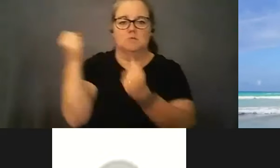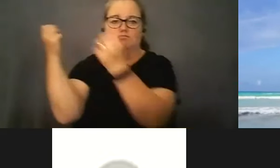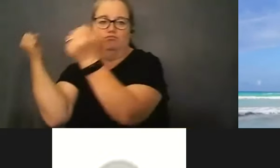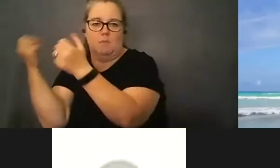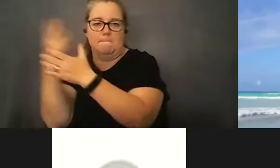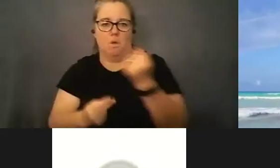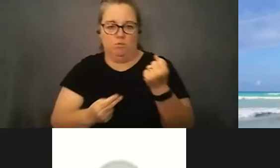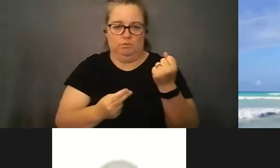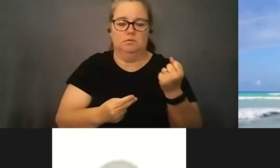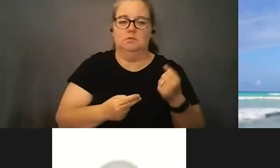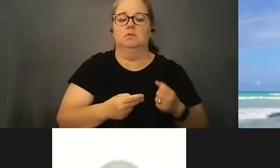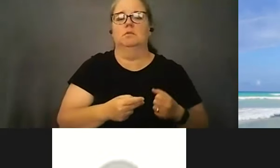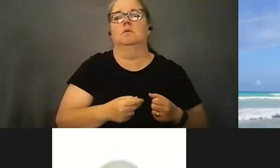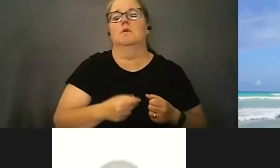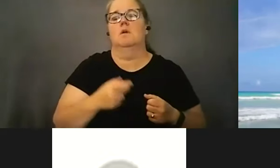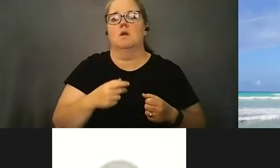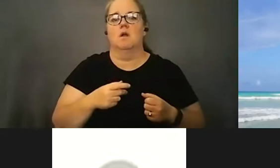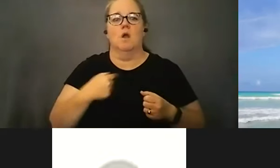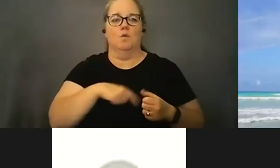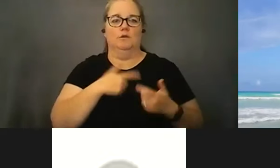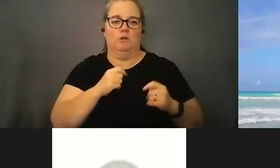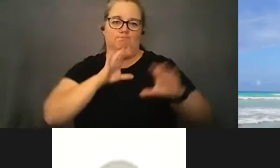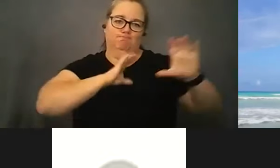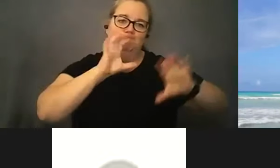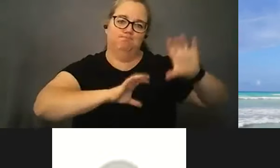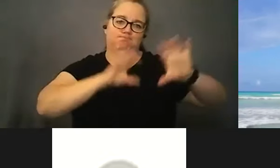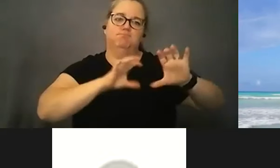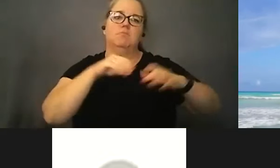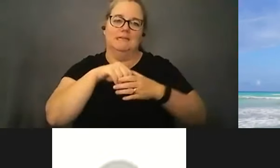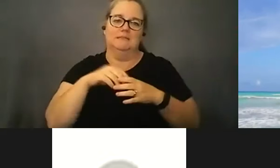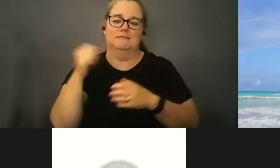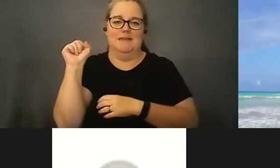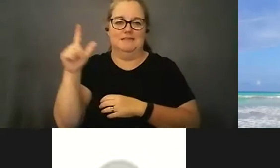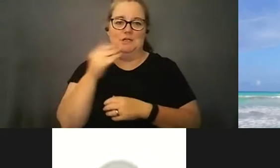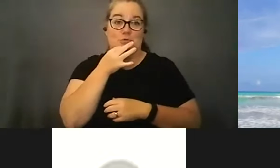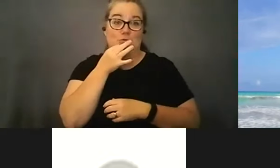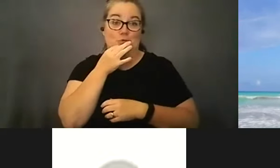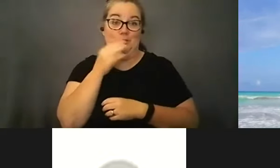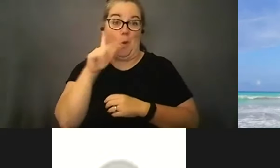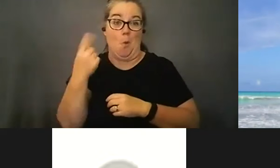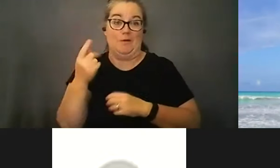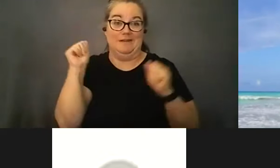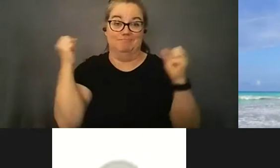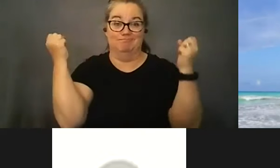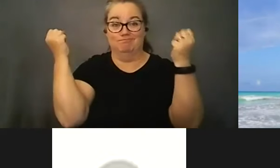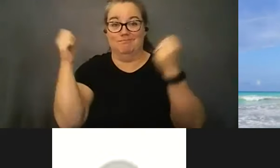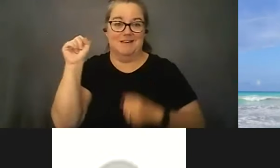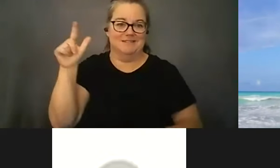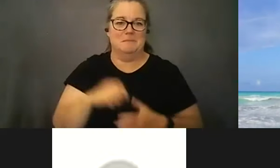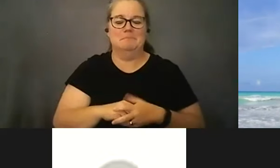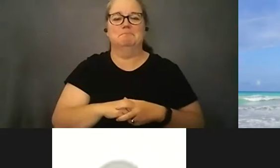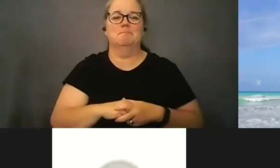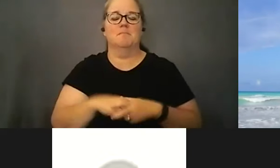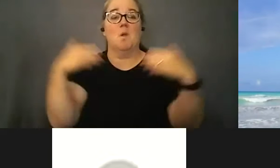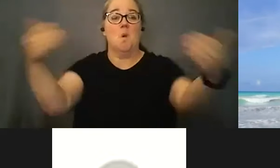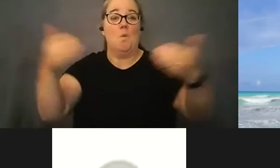be conversing in ASL only soon. So welcome, and I'm